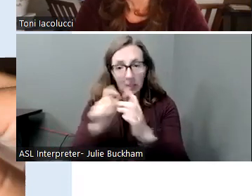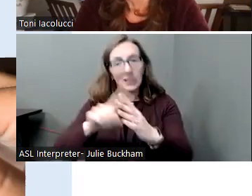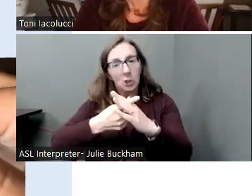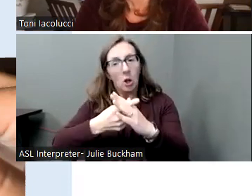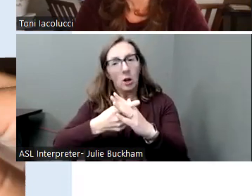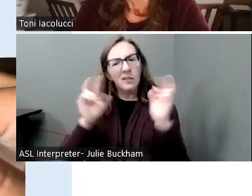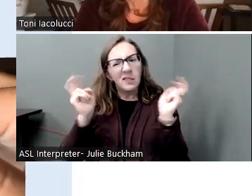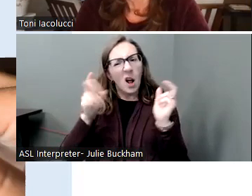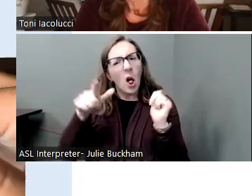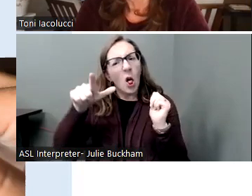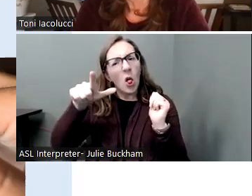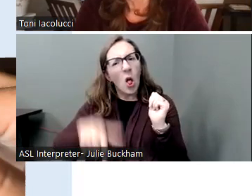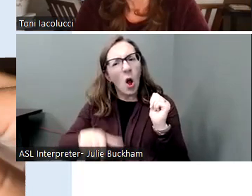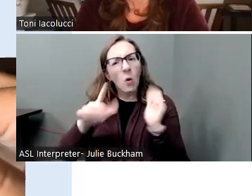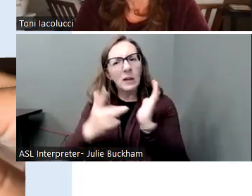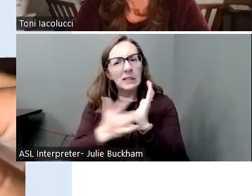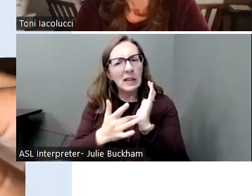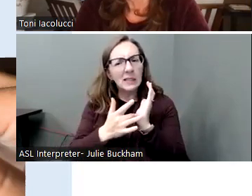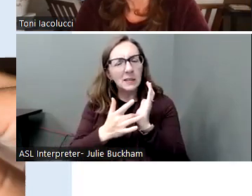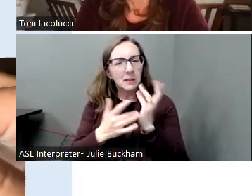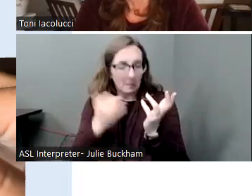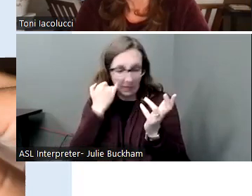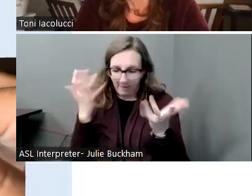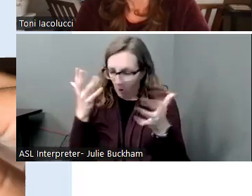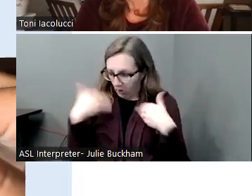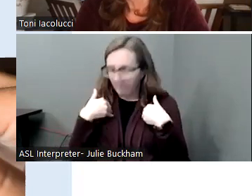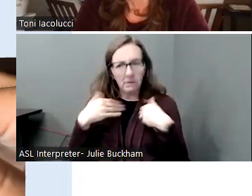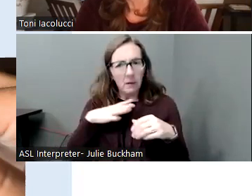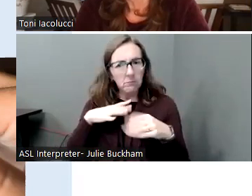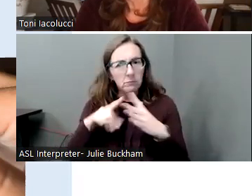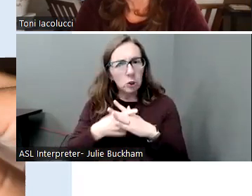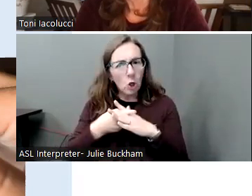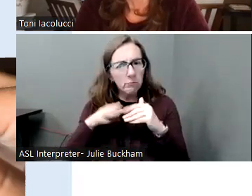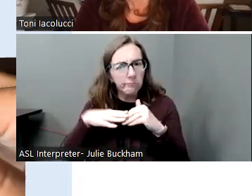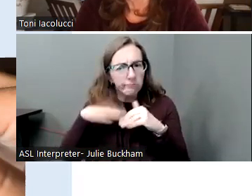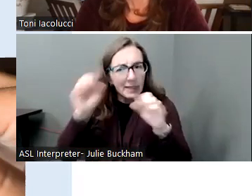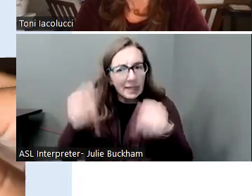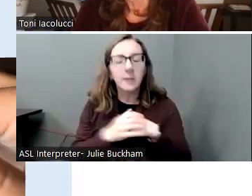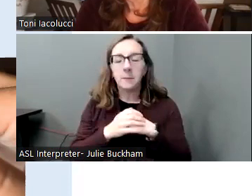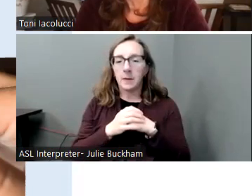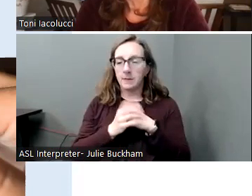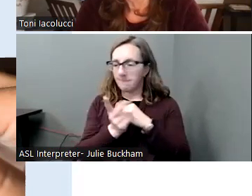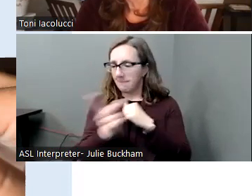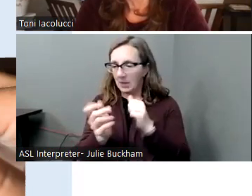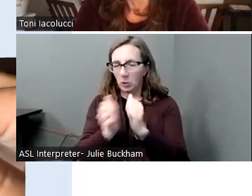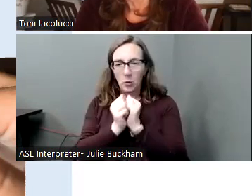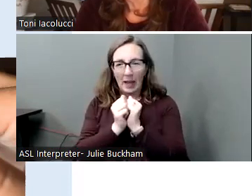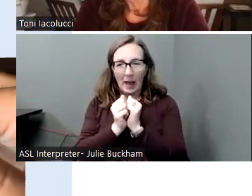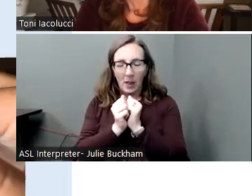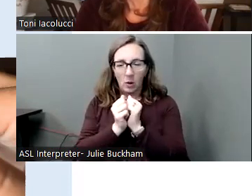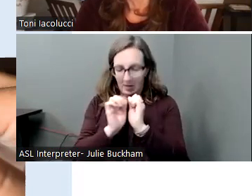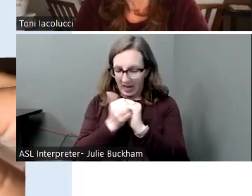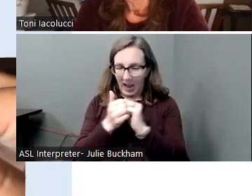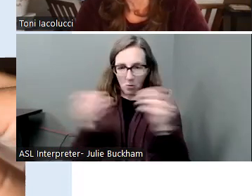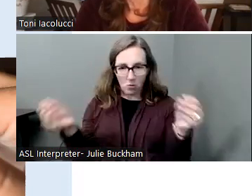now. Building a plan together that's going to facilitate this asking questions and